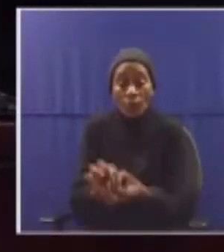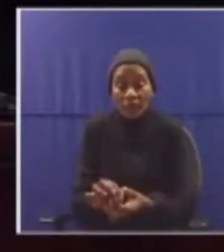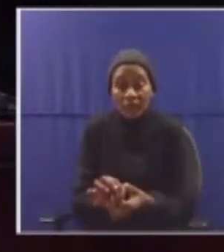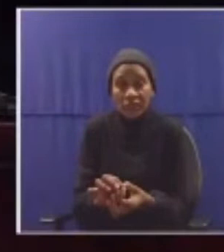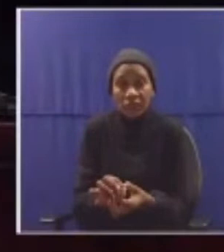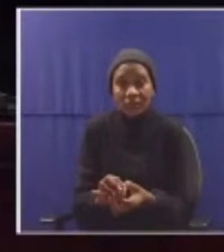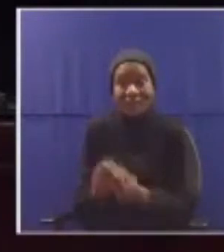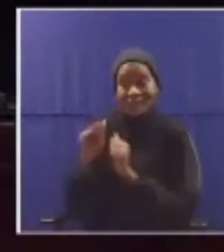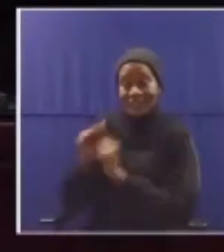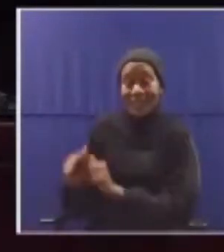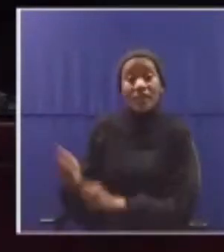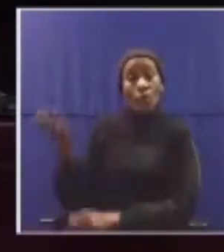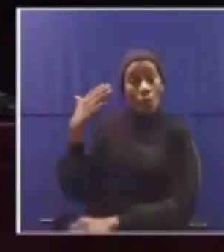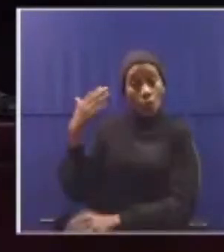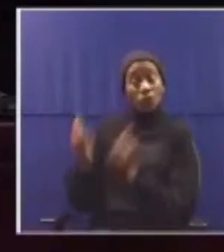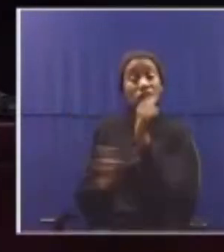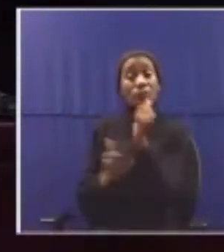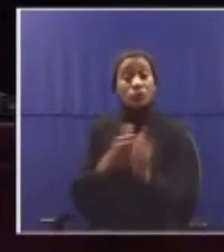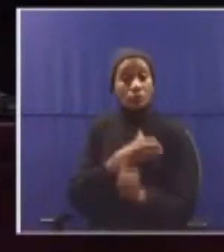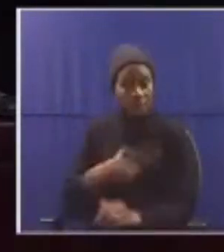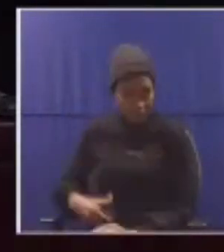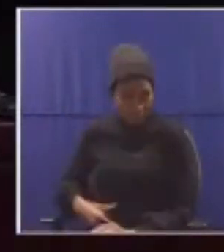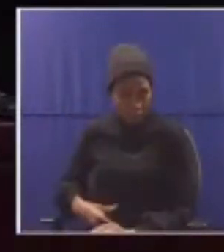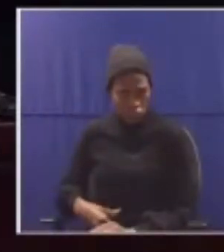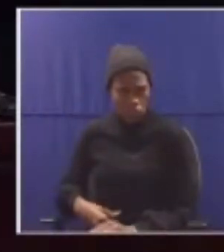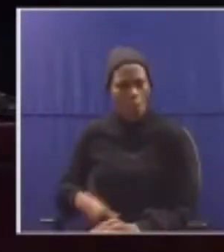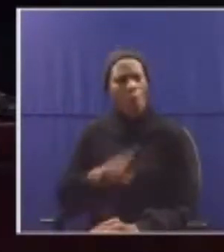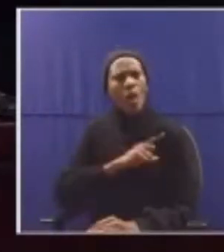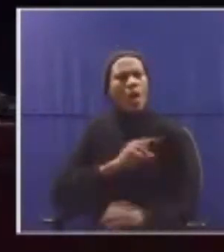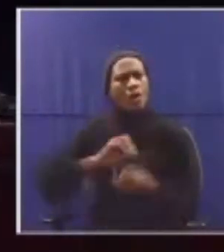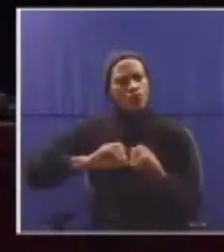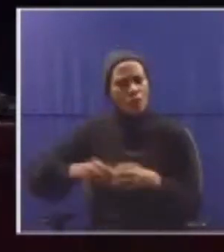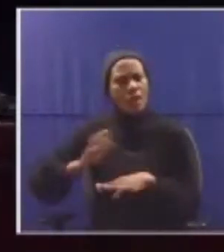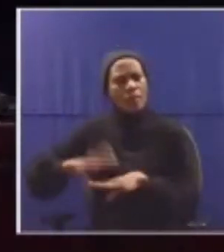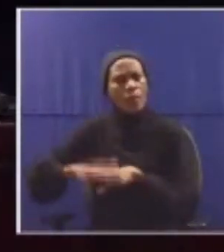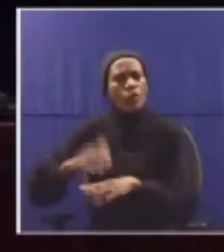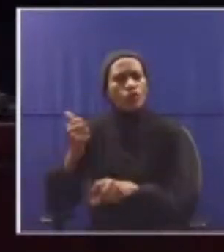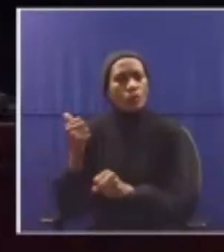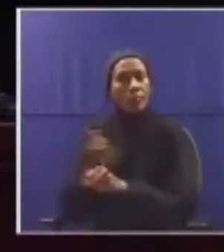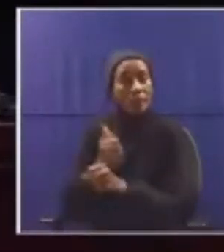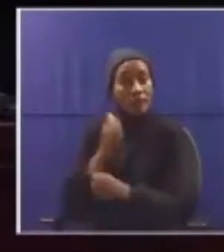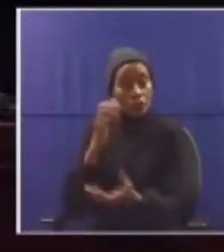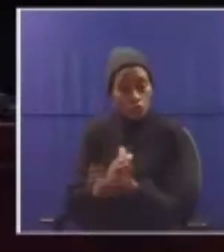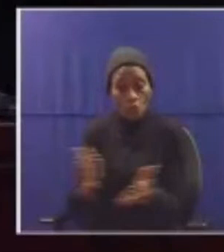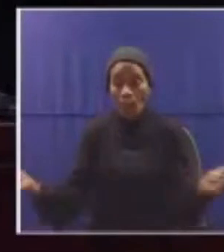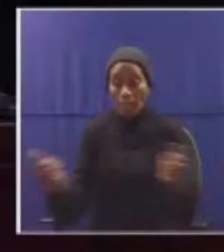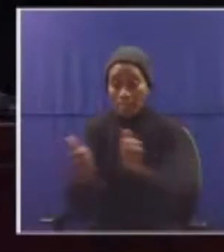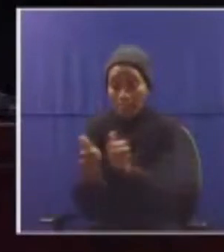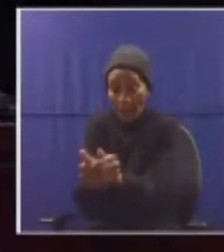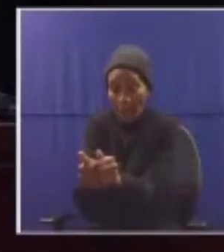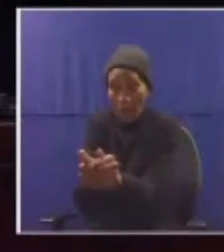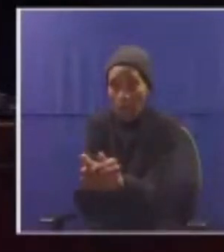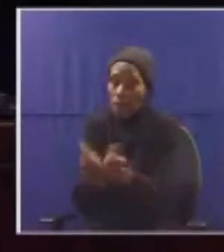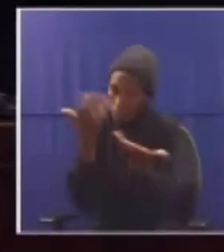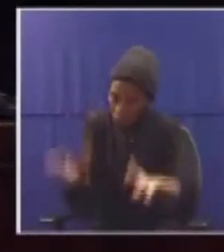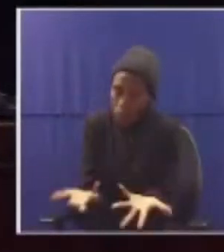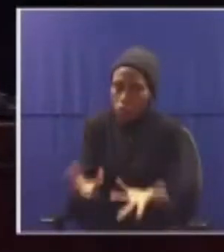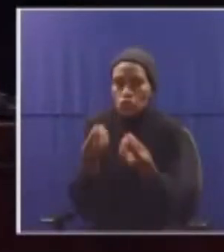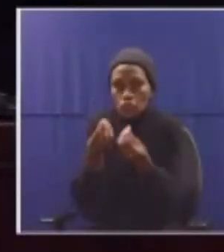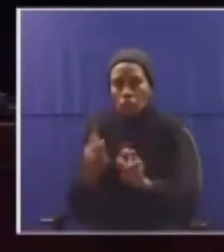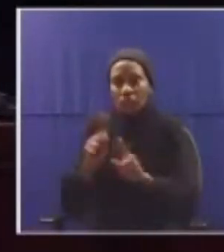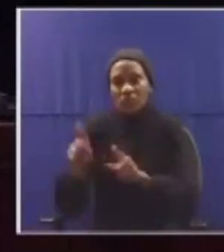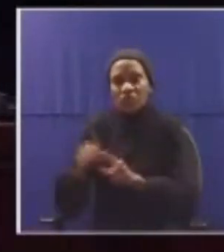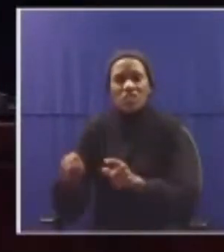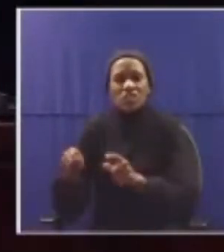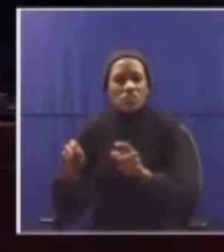predecessor in an effort to further strengthen our partnership. and address matters of concern